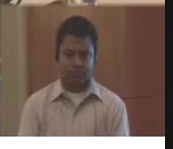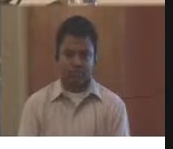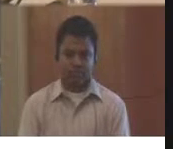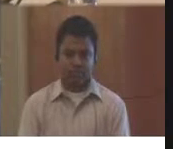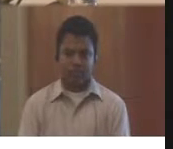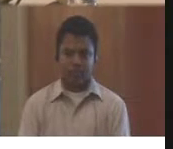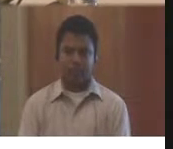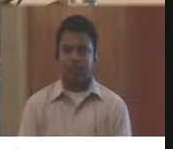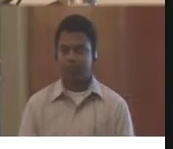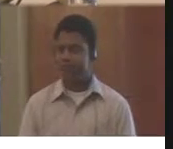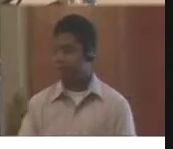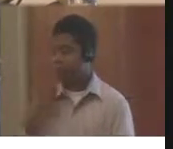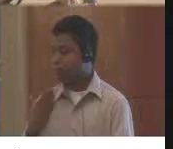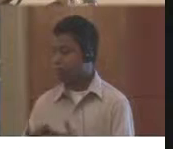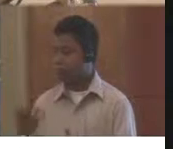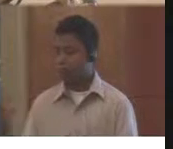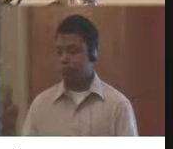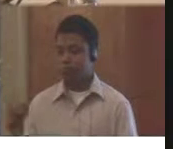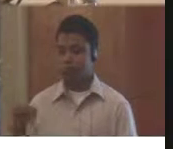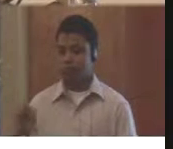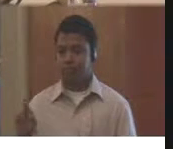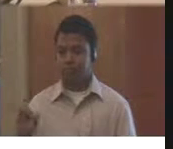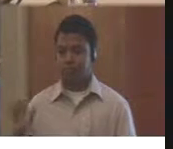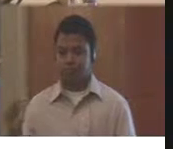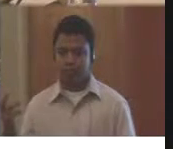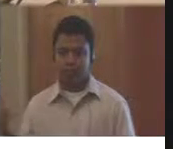Thank you very much, María del Pilar Cornejo.